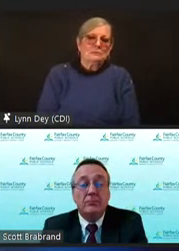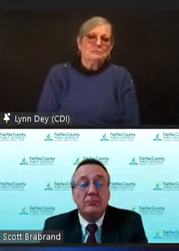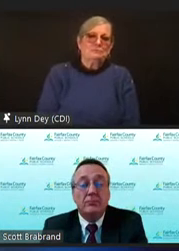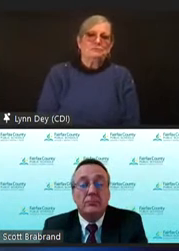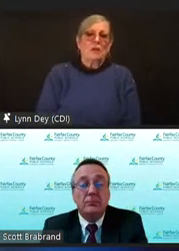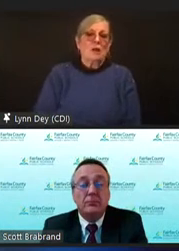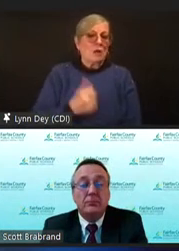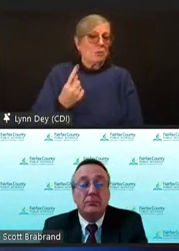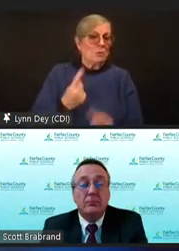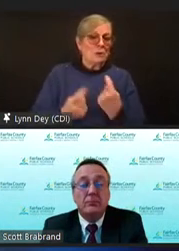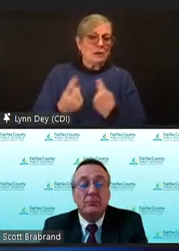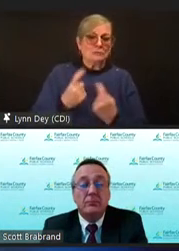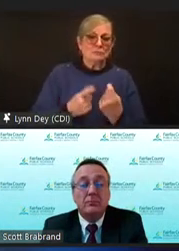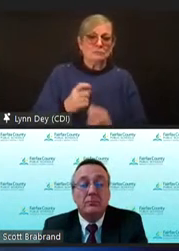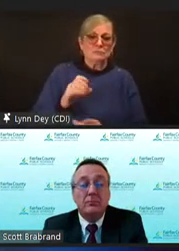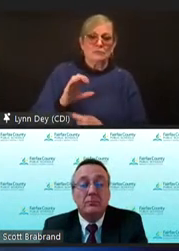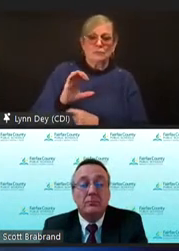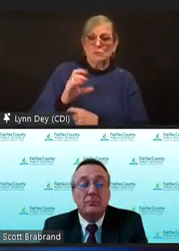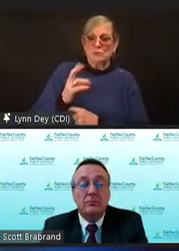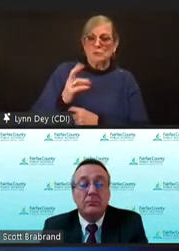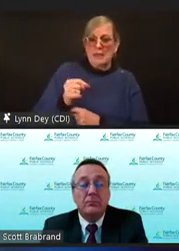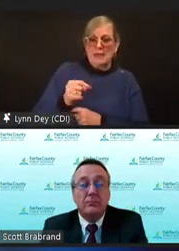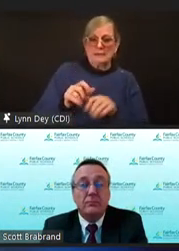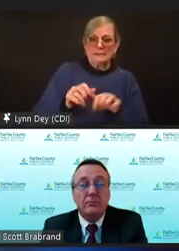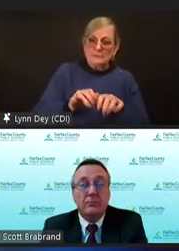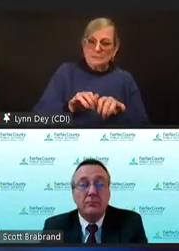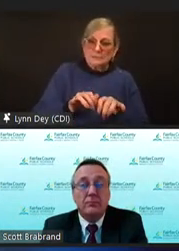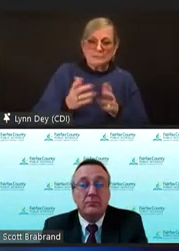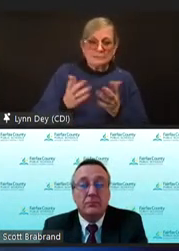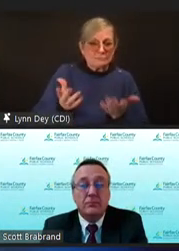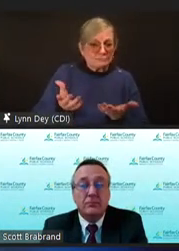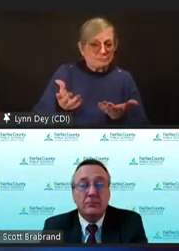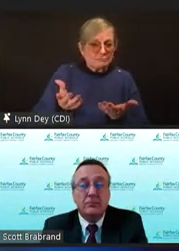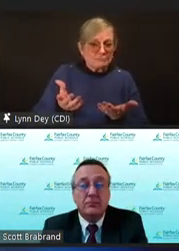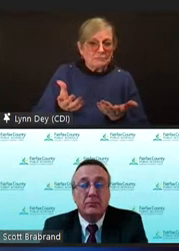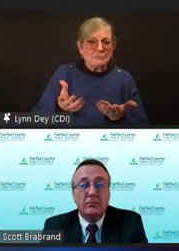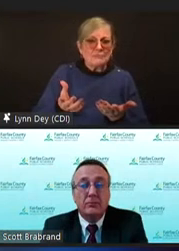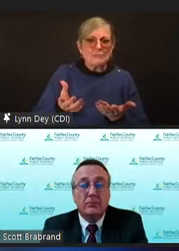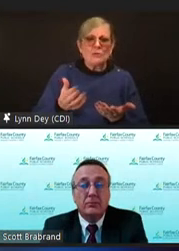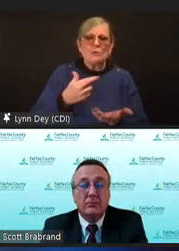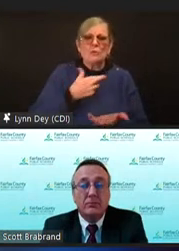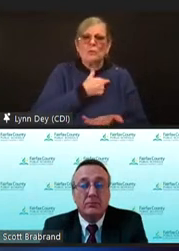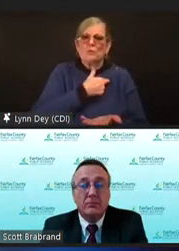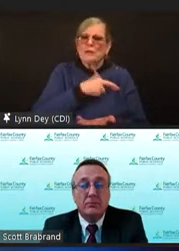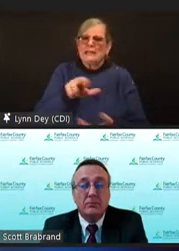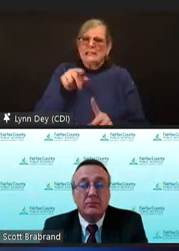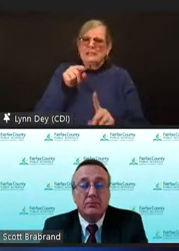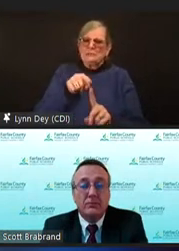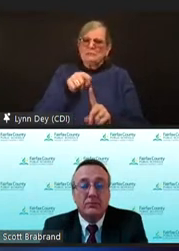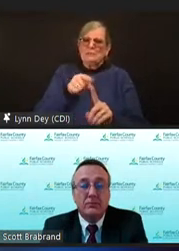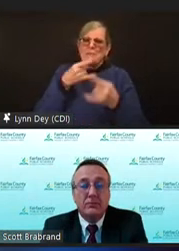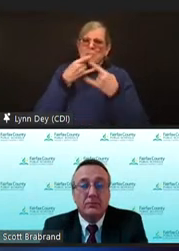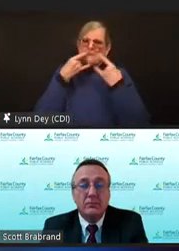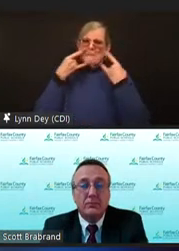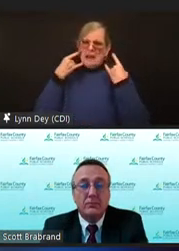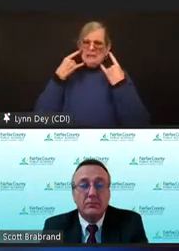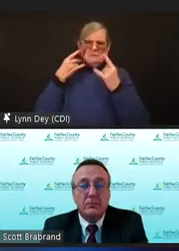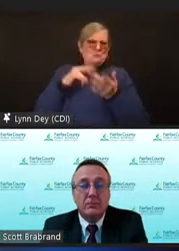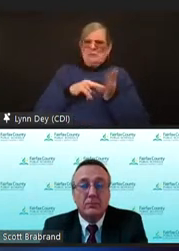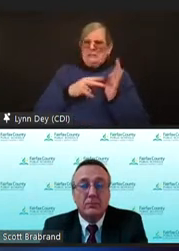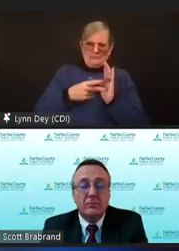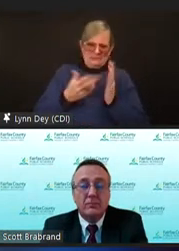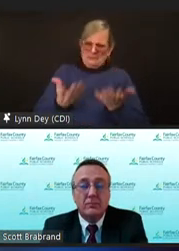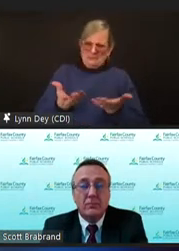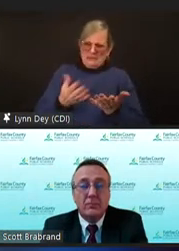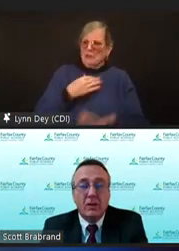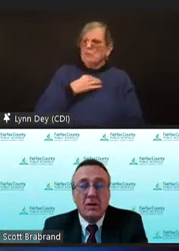you expand on the ability to have a religious mask exemption? Just some wonderings around the exemptions. If you could go over that